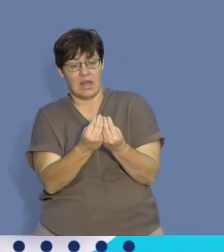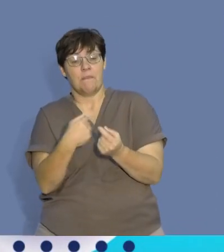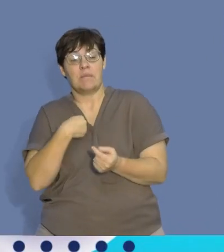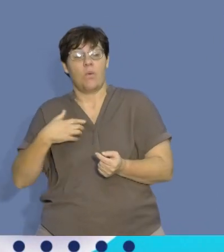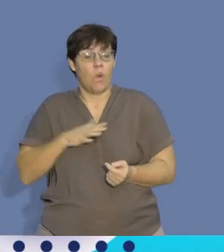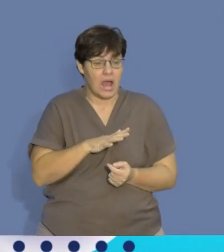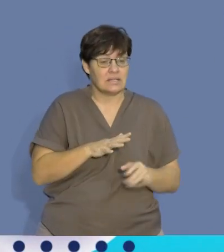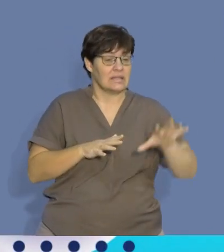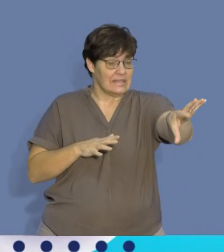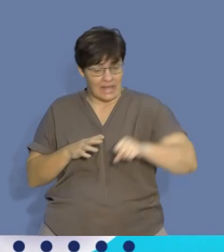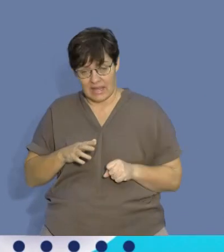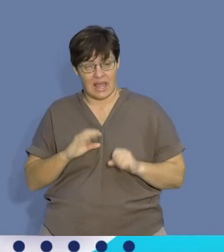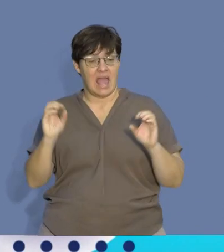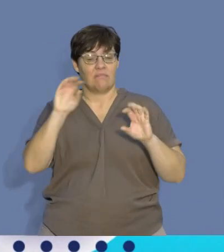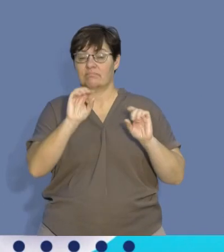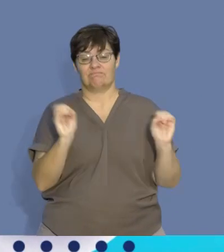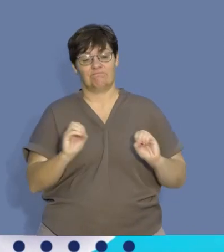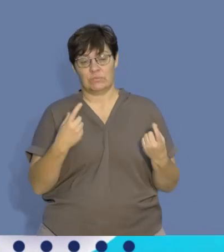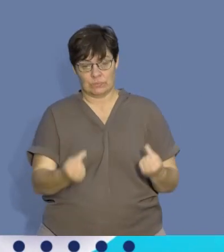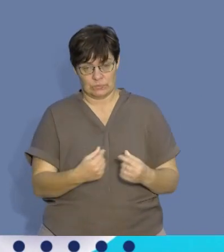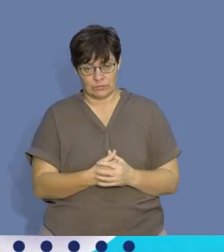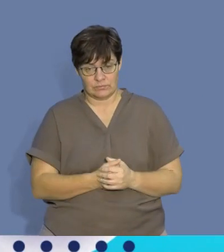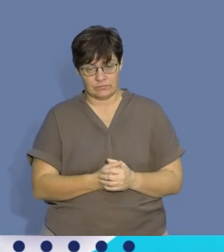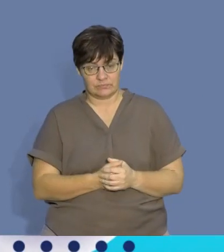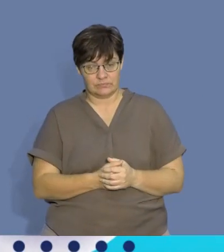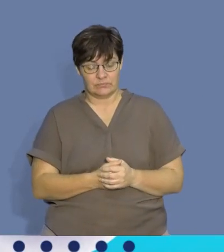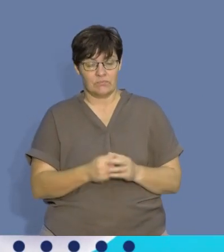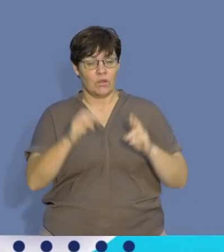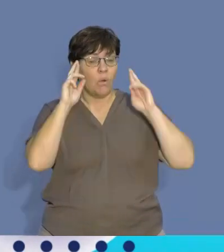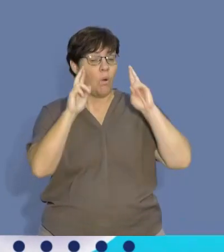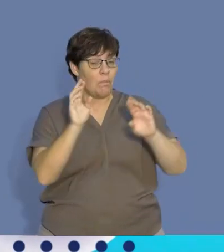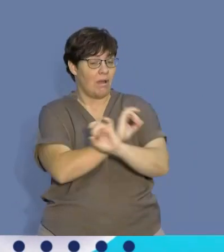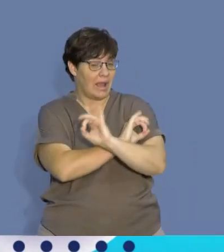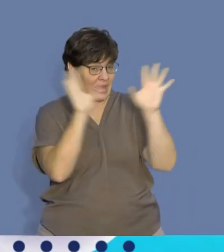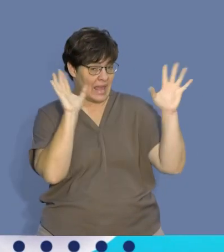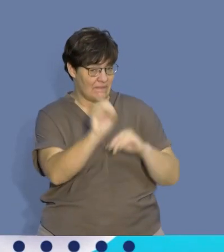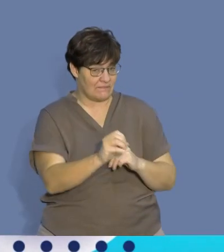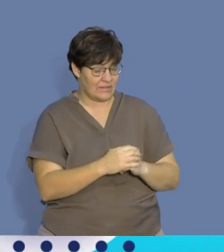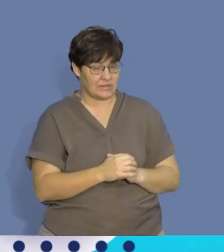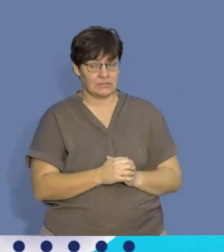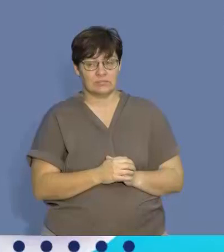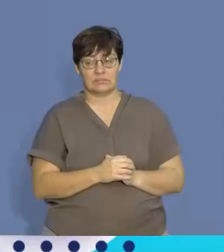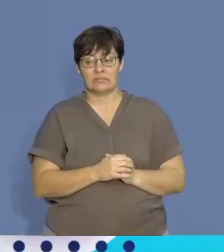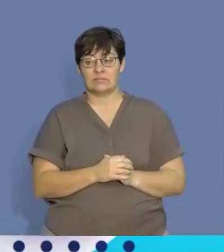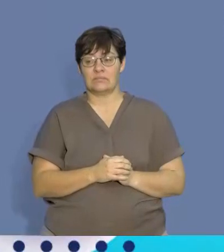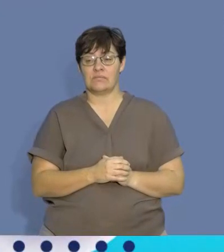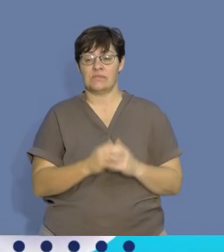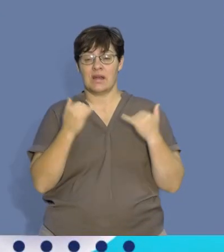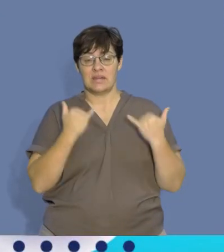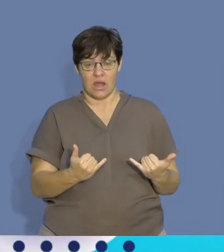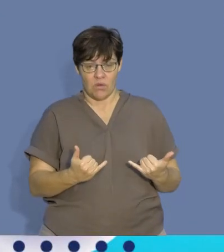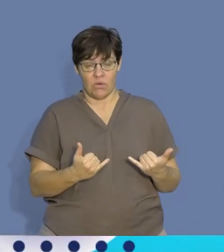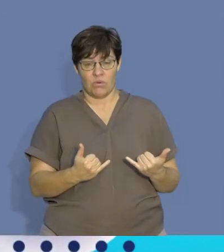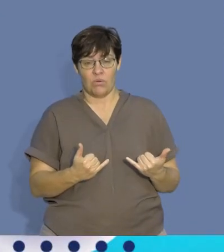everything that I was entitled to take. Okay, right. Hopefully, guys, that made a lot of sense.